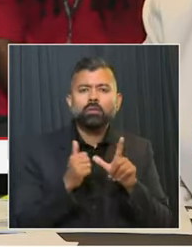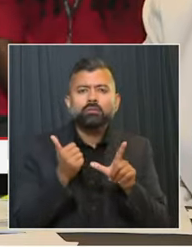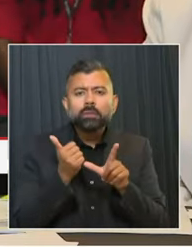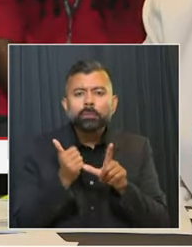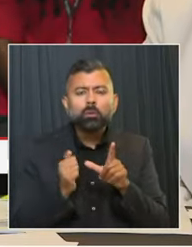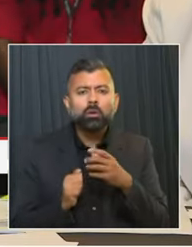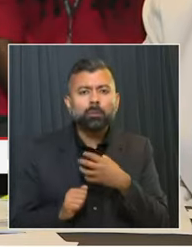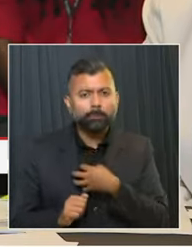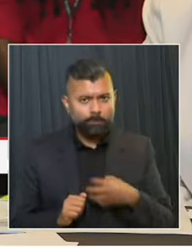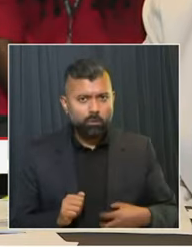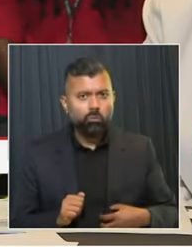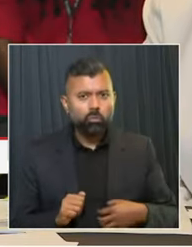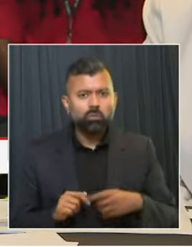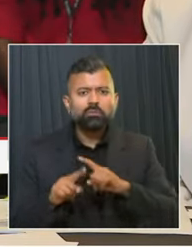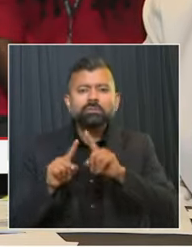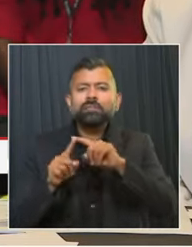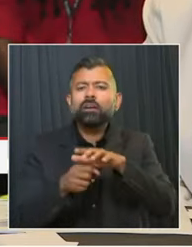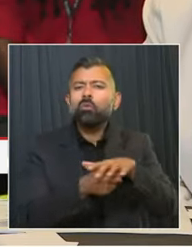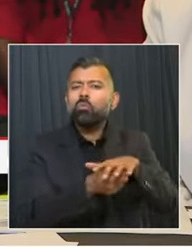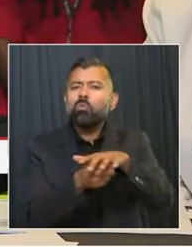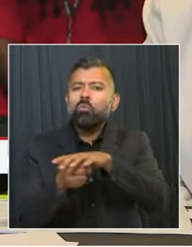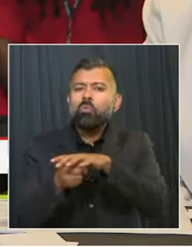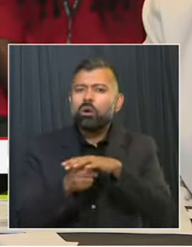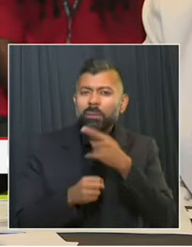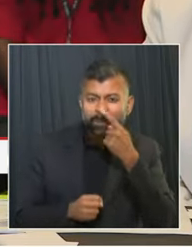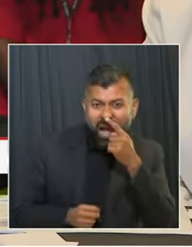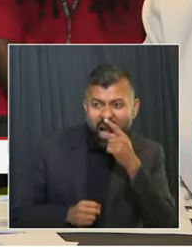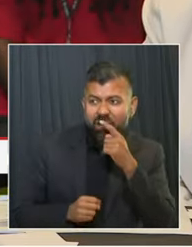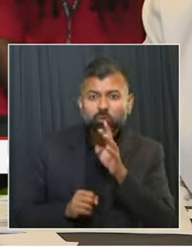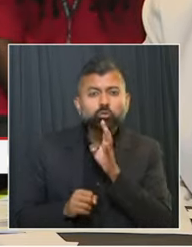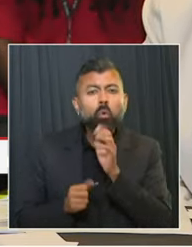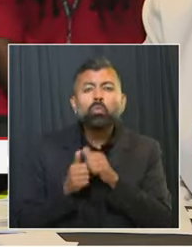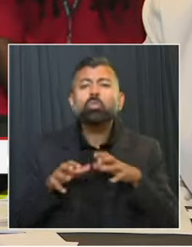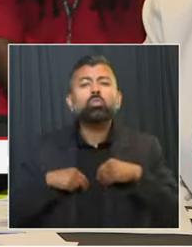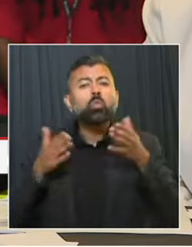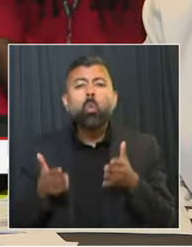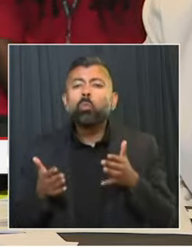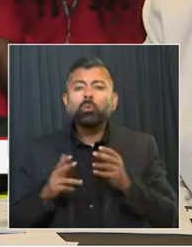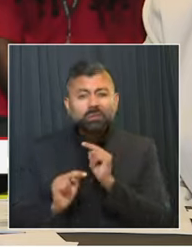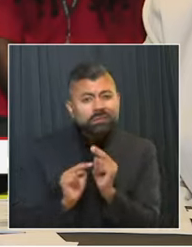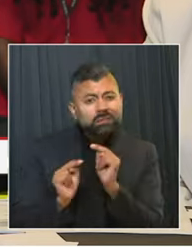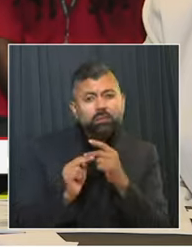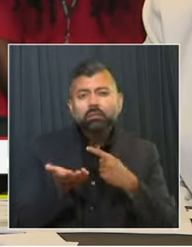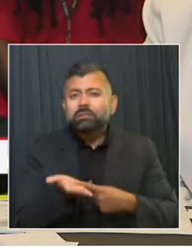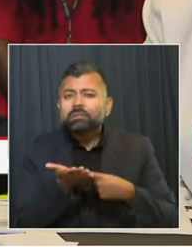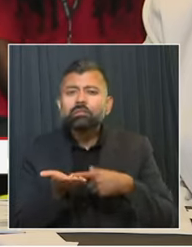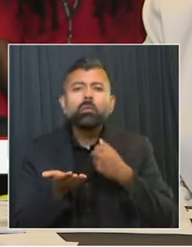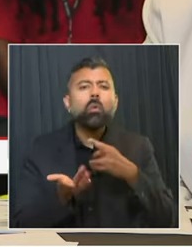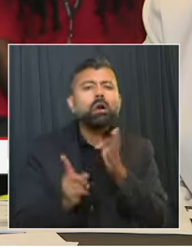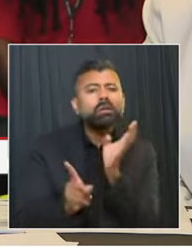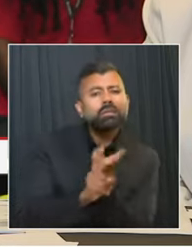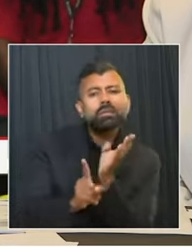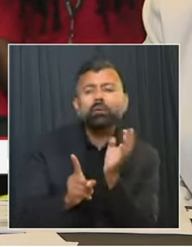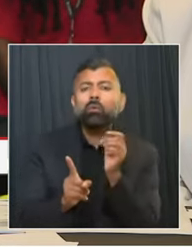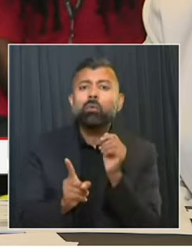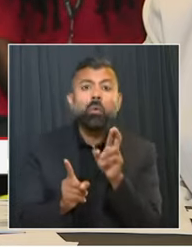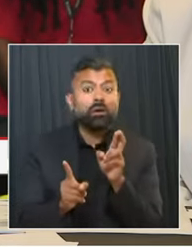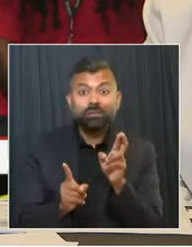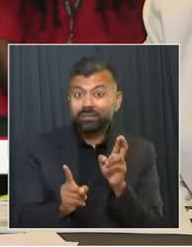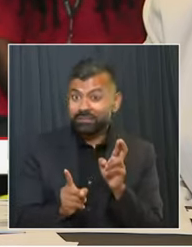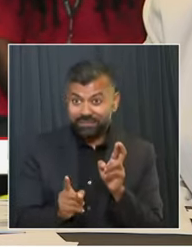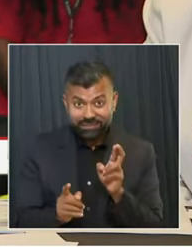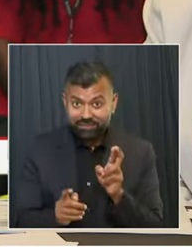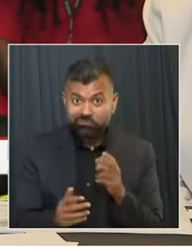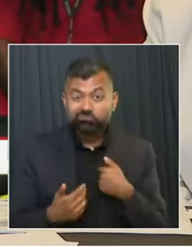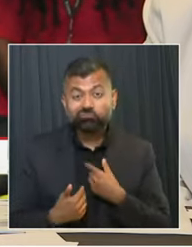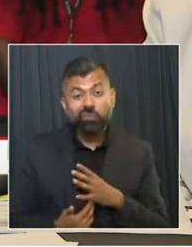actively involved in either working with the owners to consolidate those spaces, or we will take another route. But I think